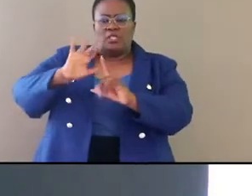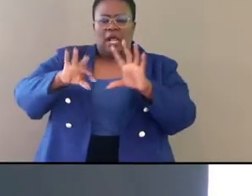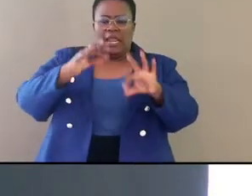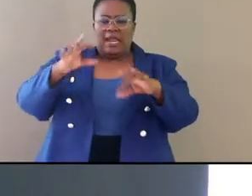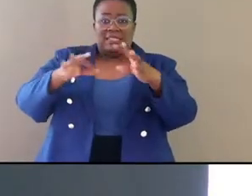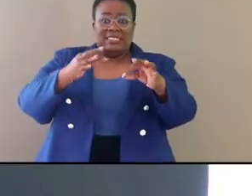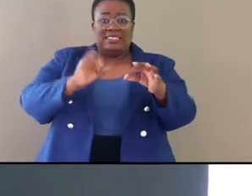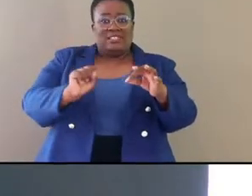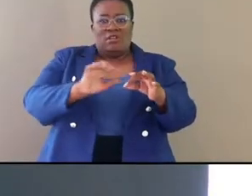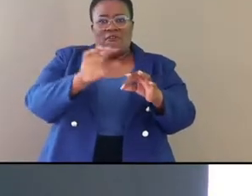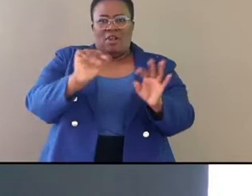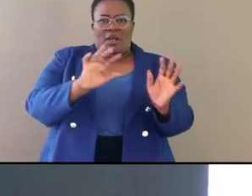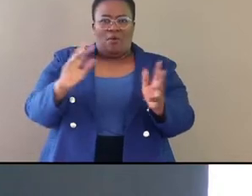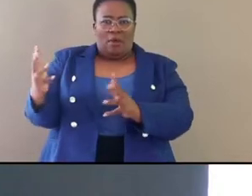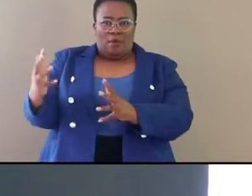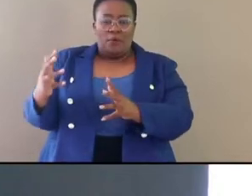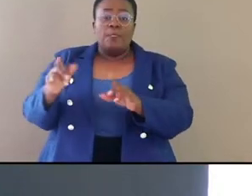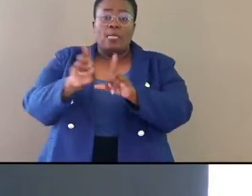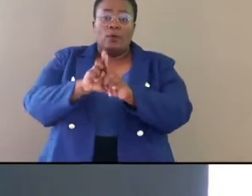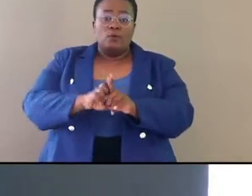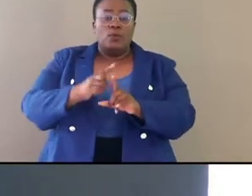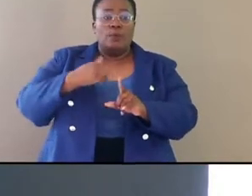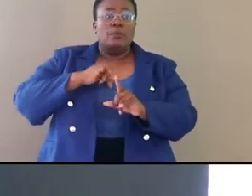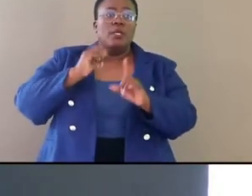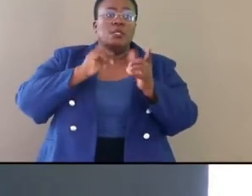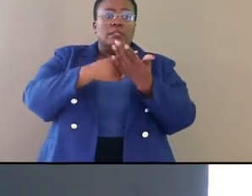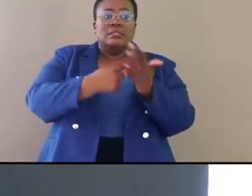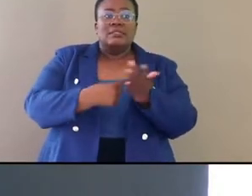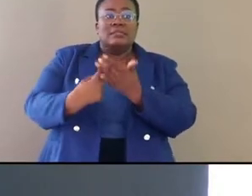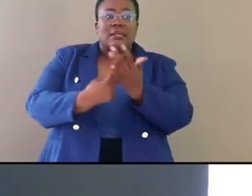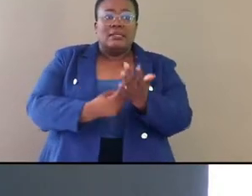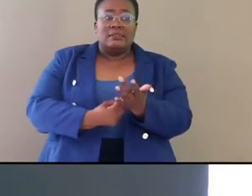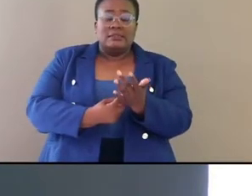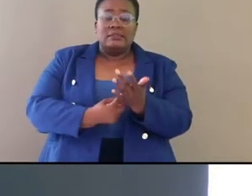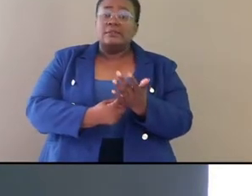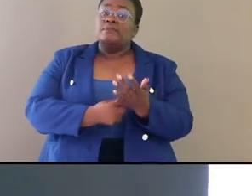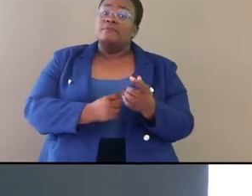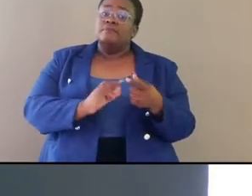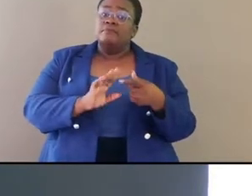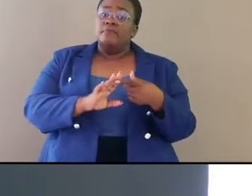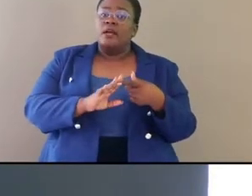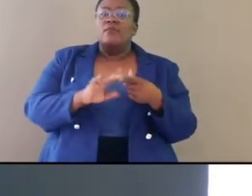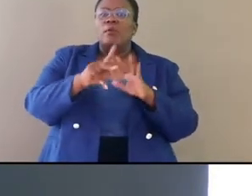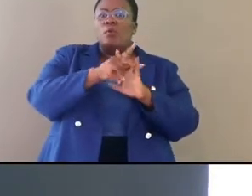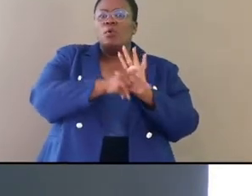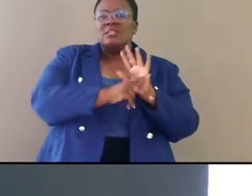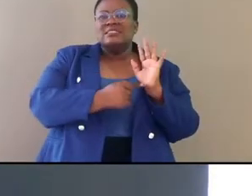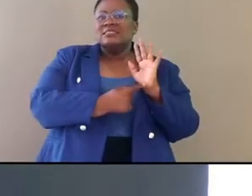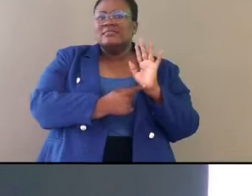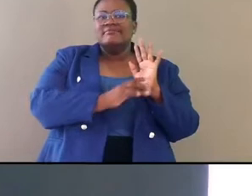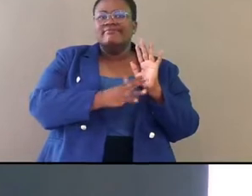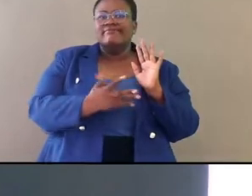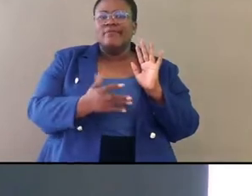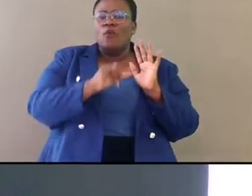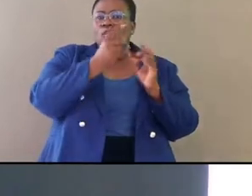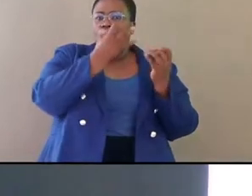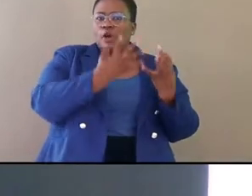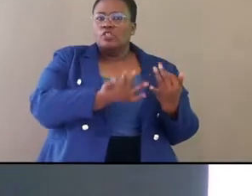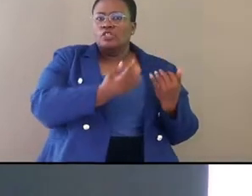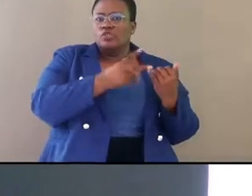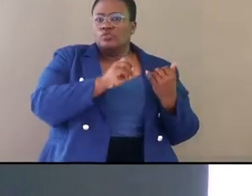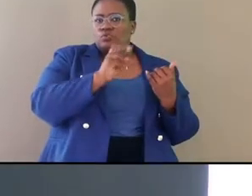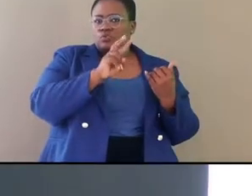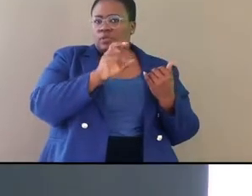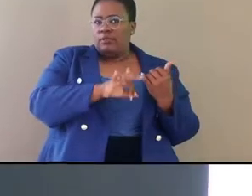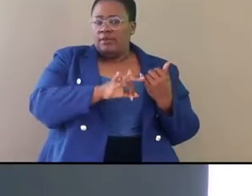in South Africa. But I'm also going to talk about where we find ourselves in terms of fiscal policy as of Budget 2023. And